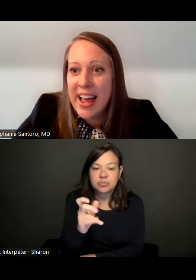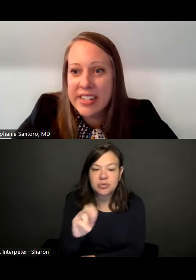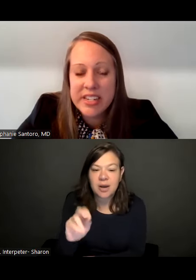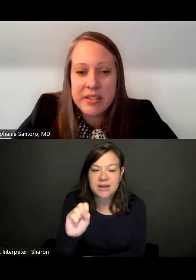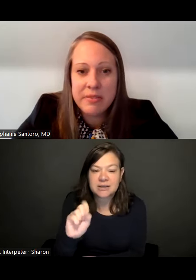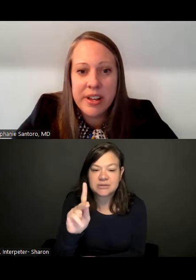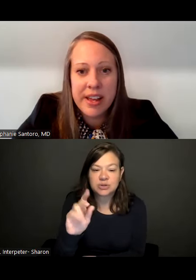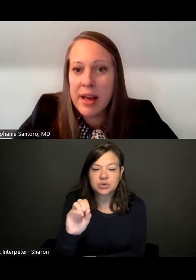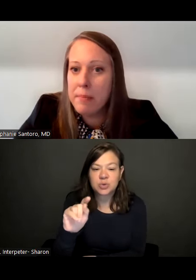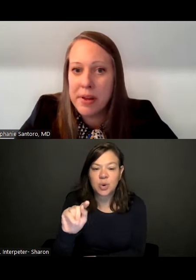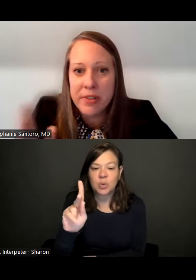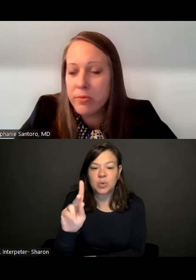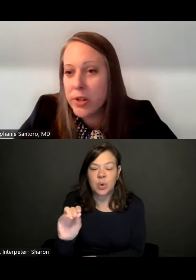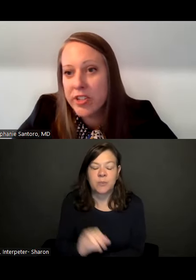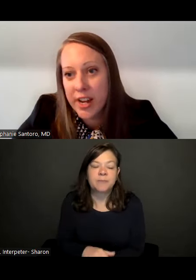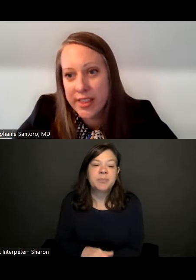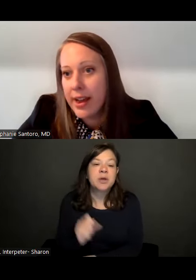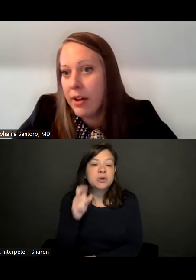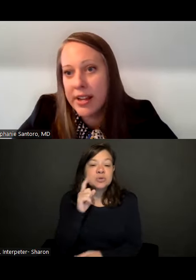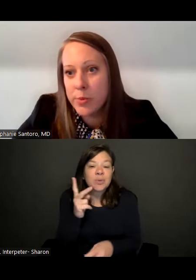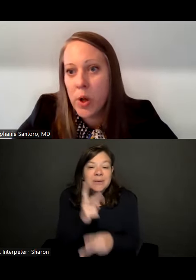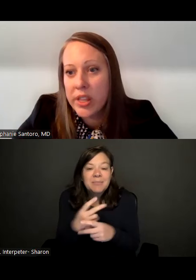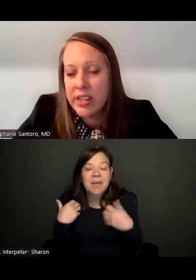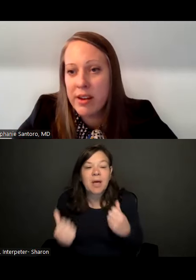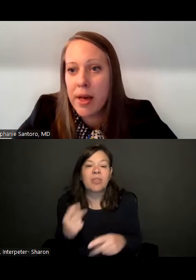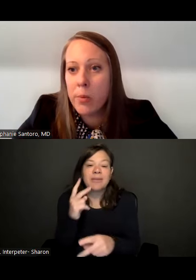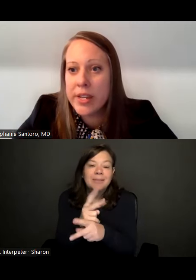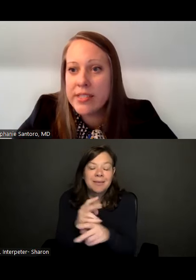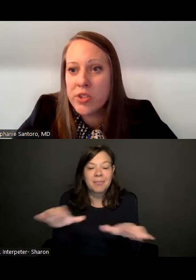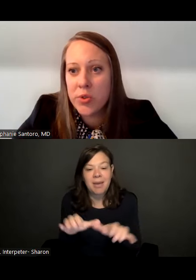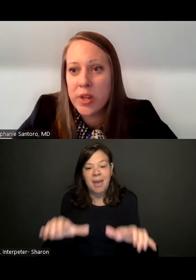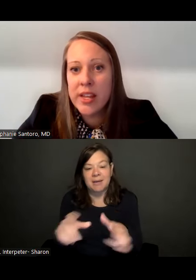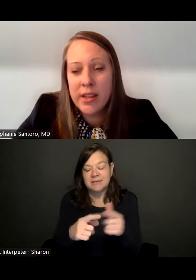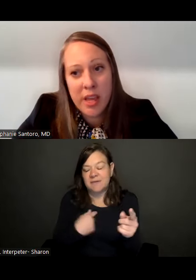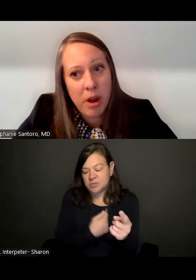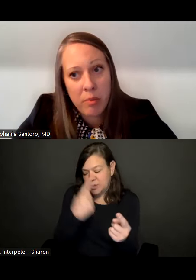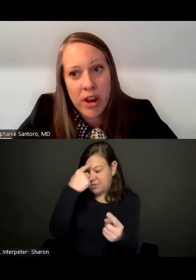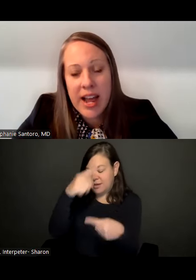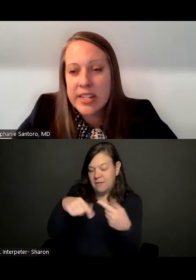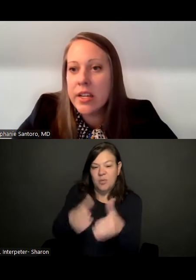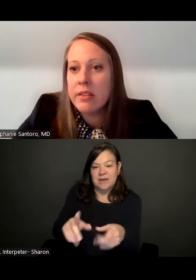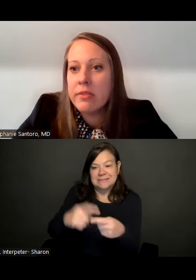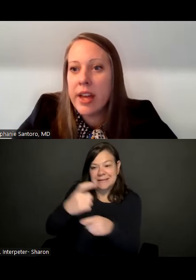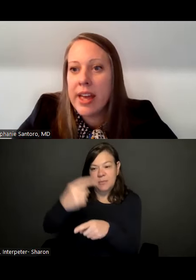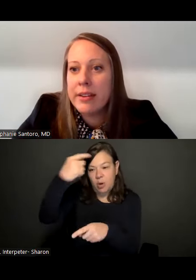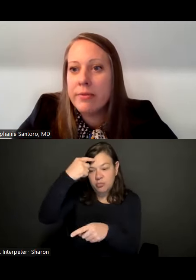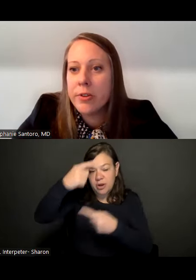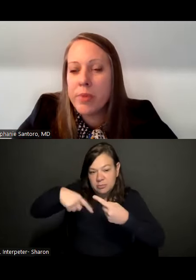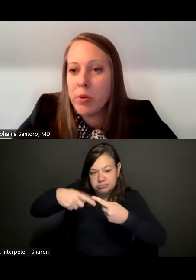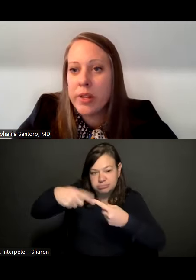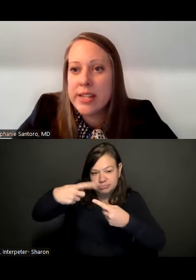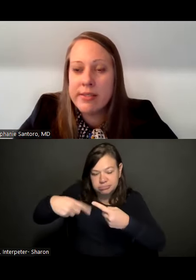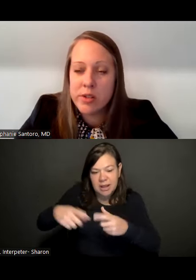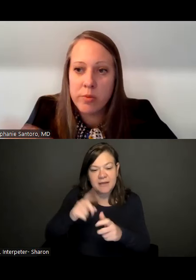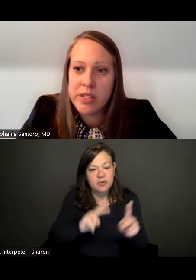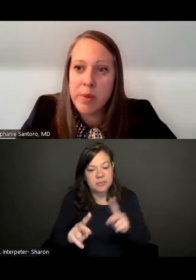staying active, but feel free to check that out as we're all thinking about ways to keep our brain active, and for